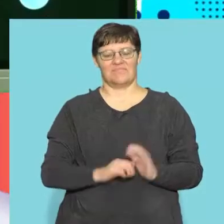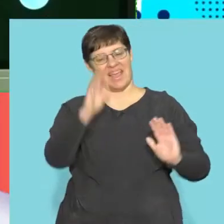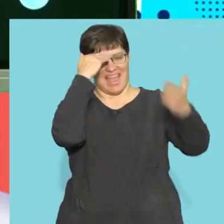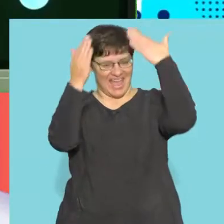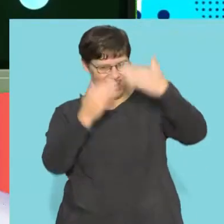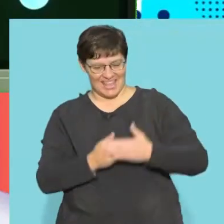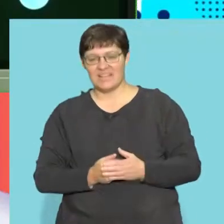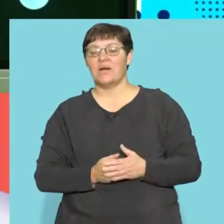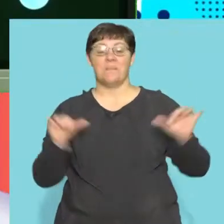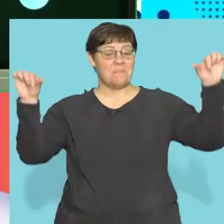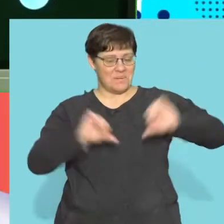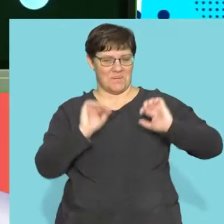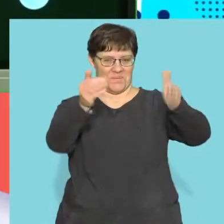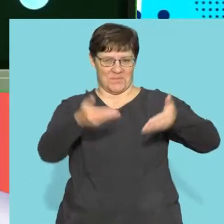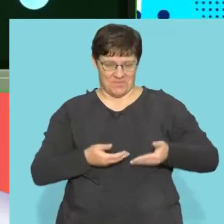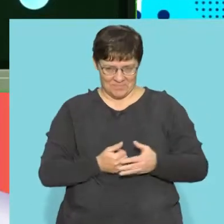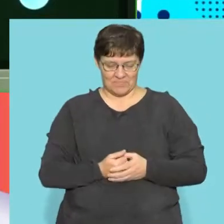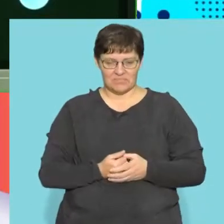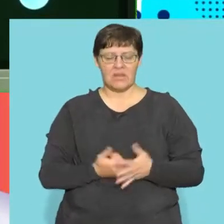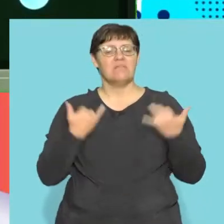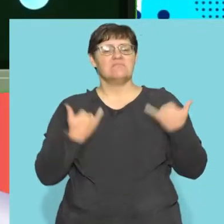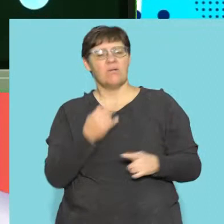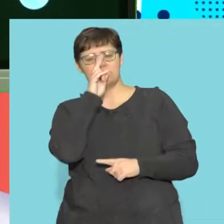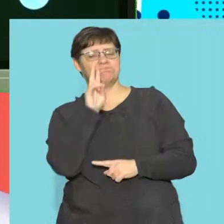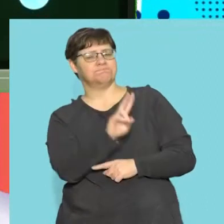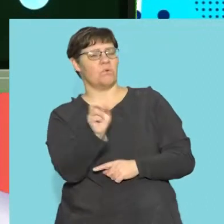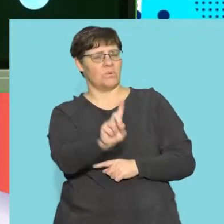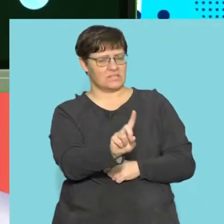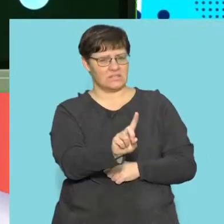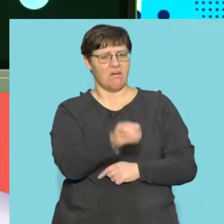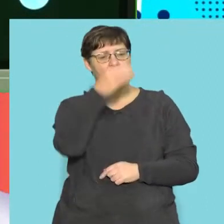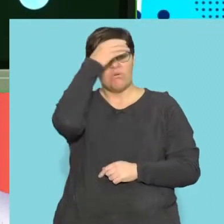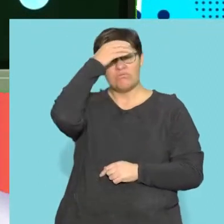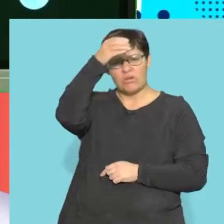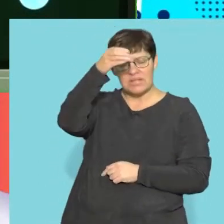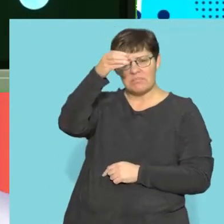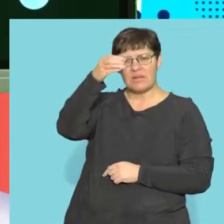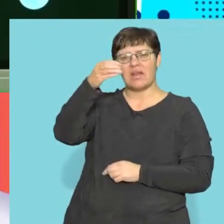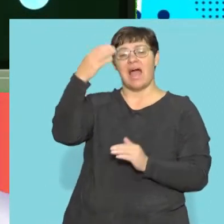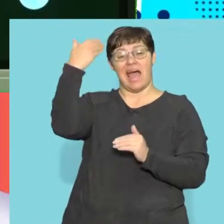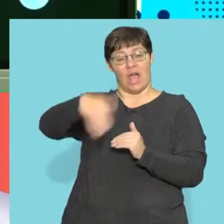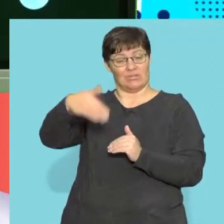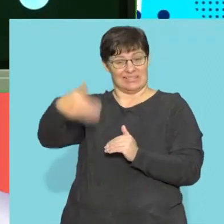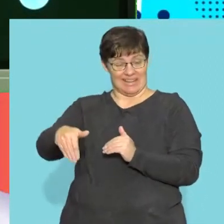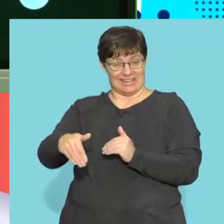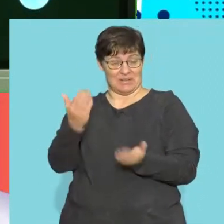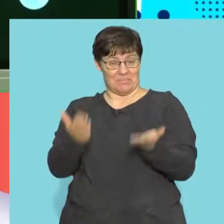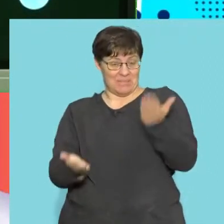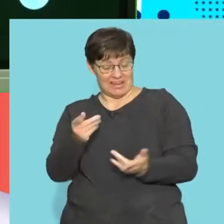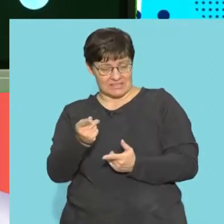Hi guys, welcome back. As I said, we are going to look at now how the concept of an outstanding